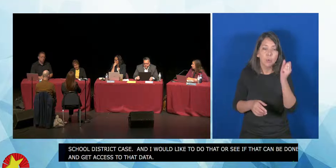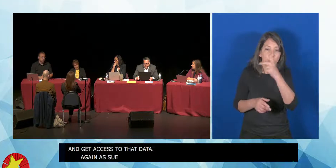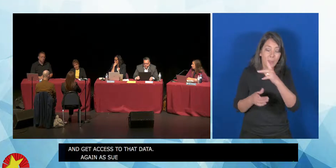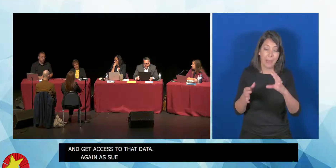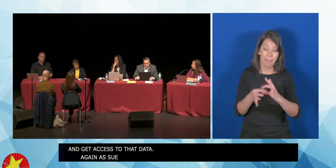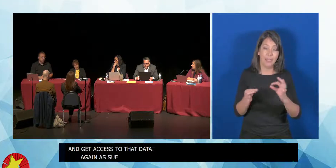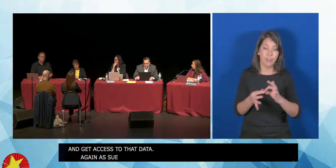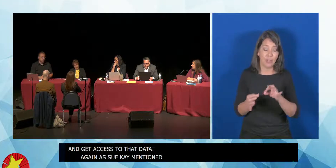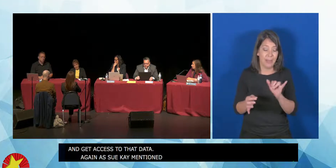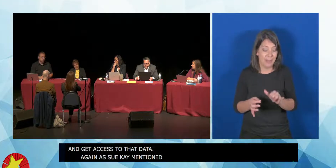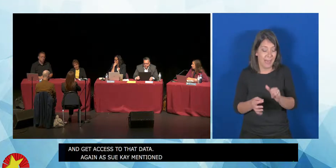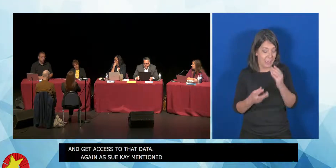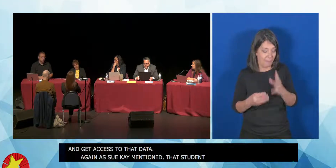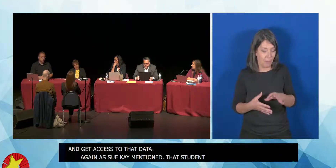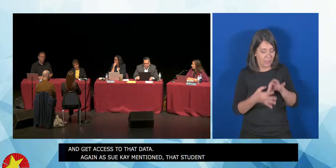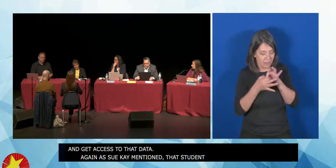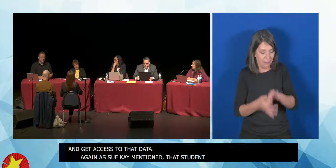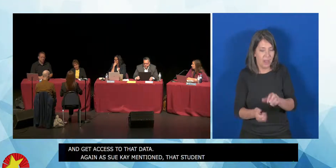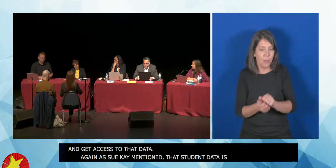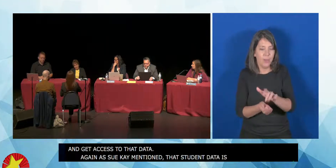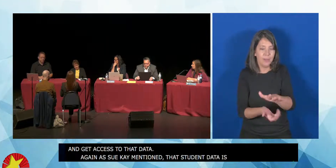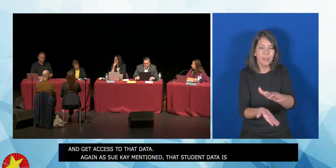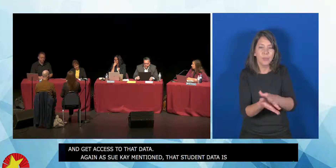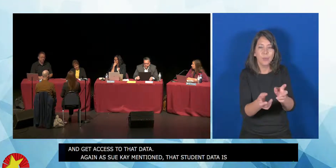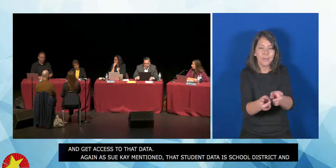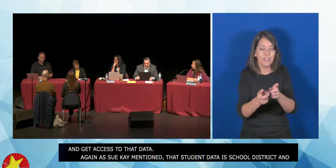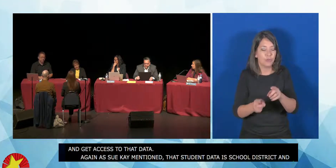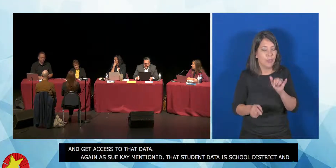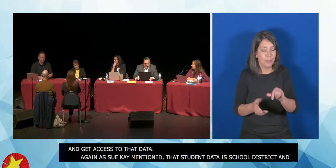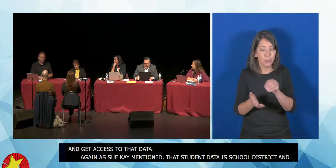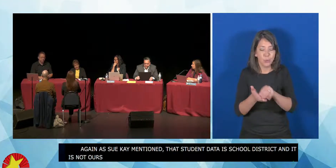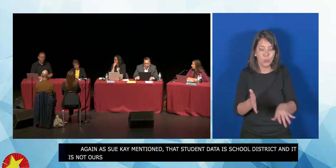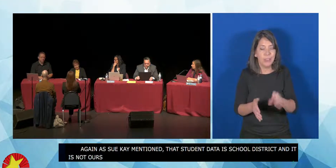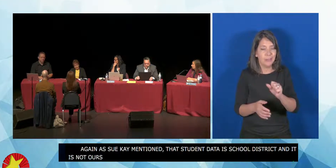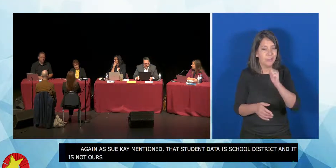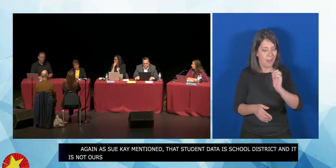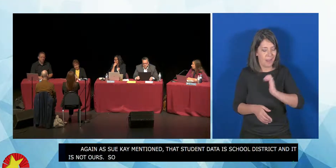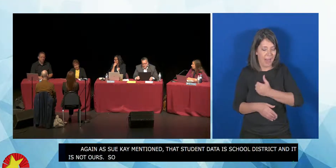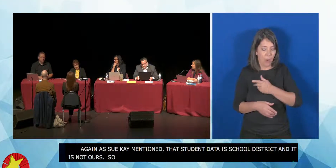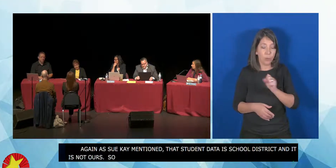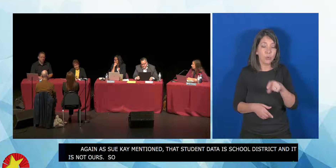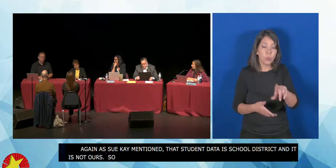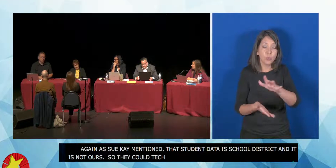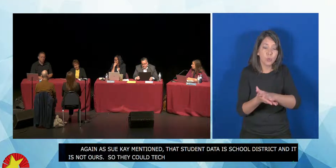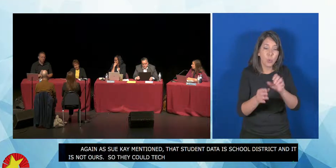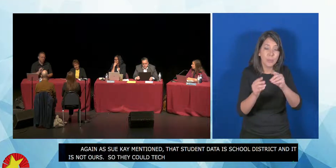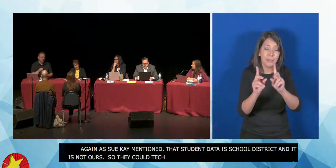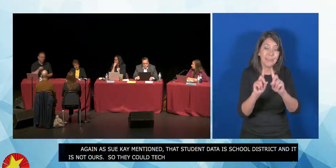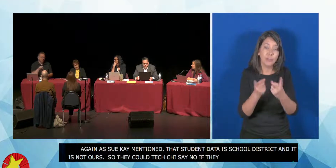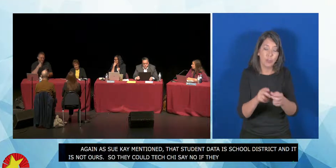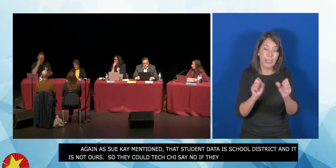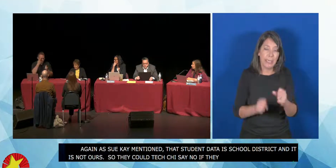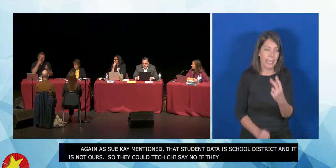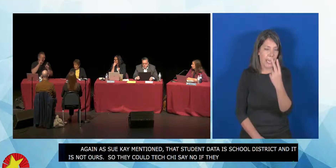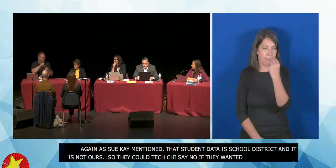is the school district's, and it's not ours, so they could technically say no if they wanted to.